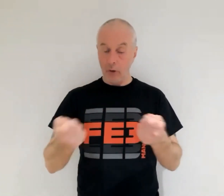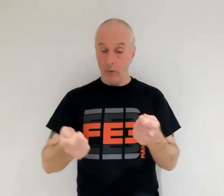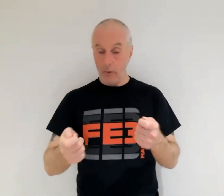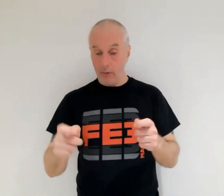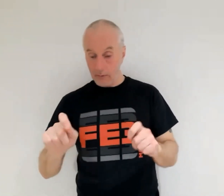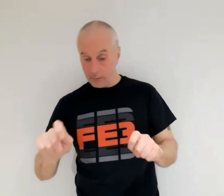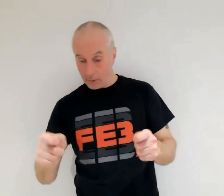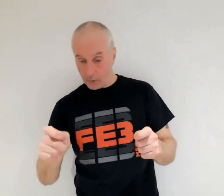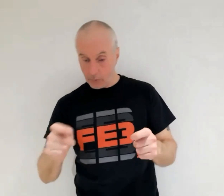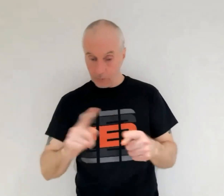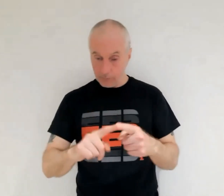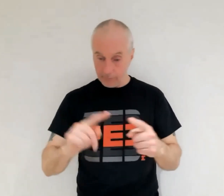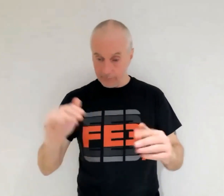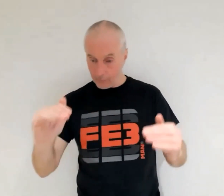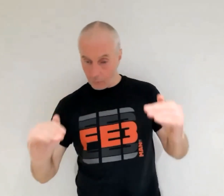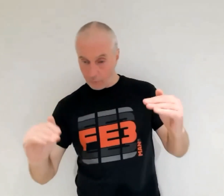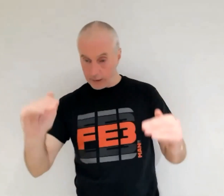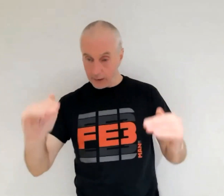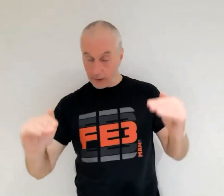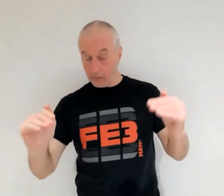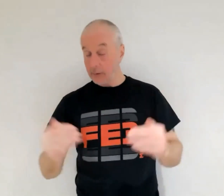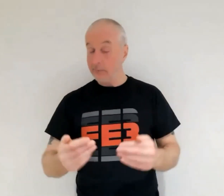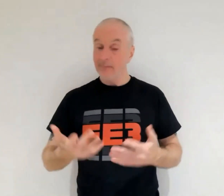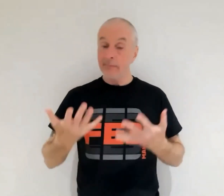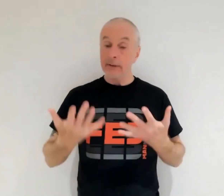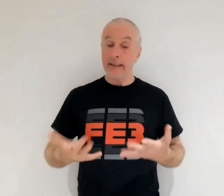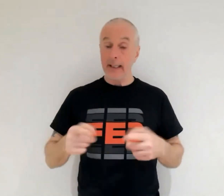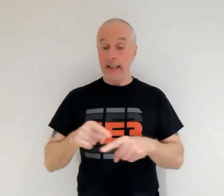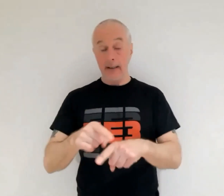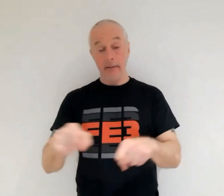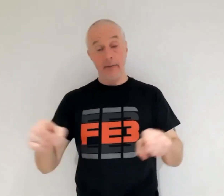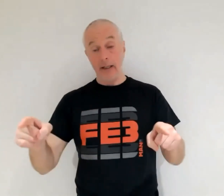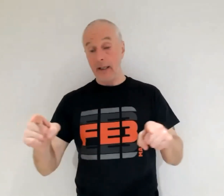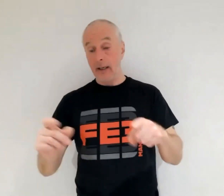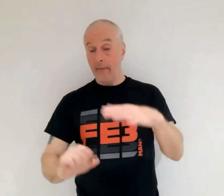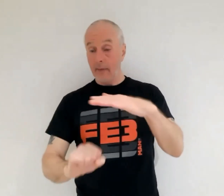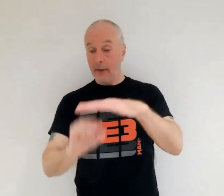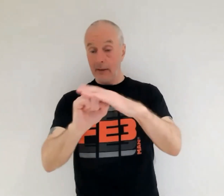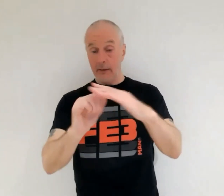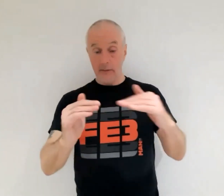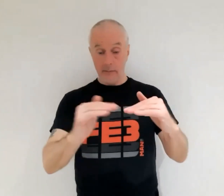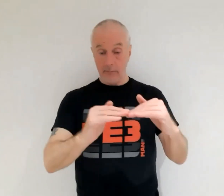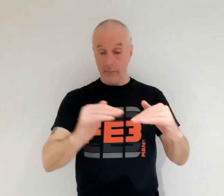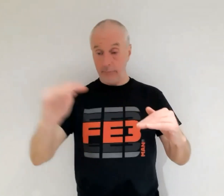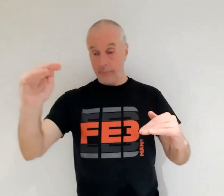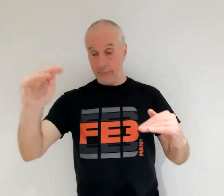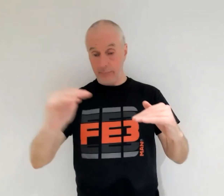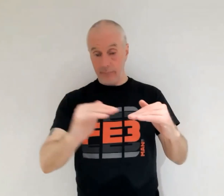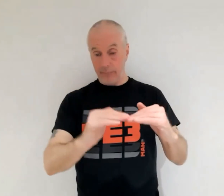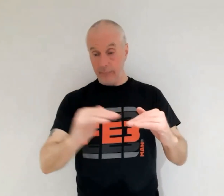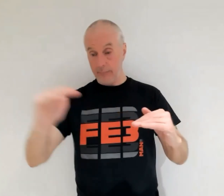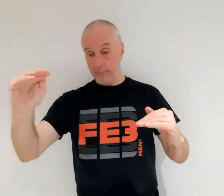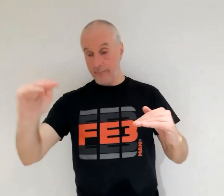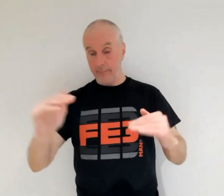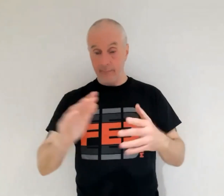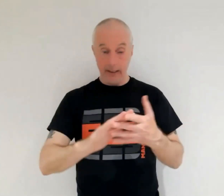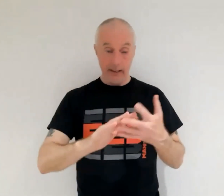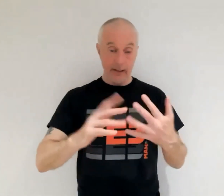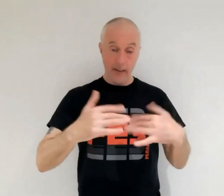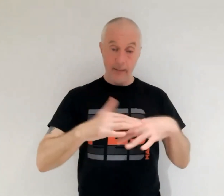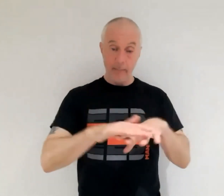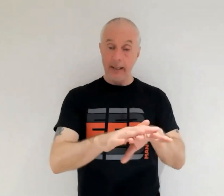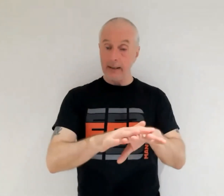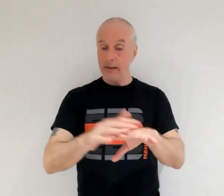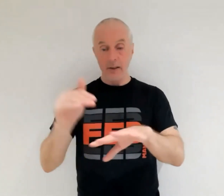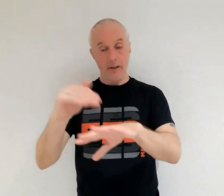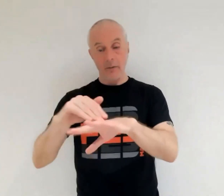how domestic appliances work today. They have a sort of tolerance range that they work in that the blend doesn't impact. But if you went